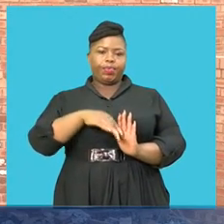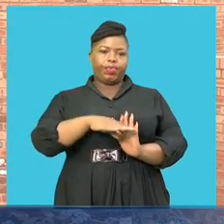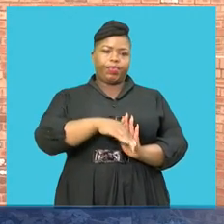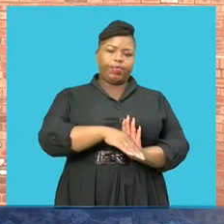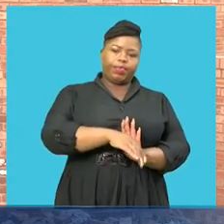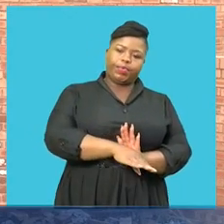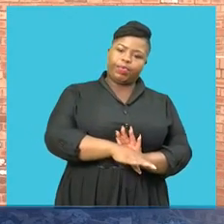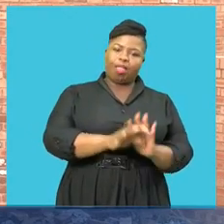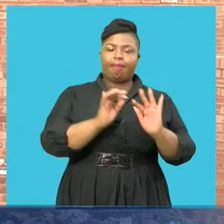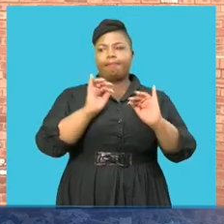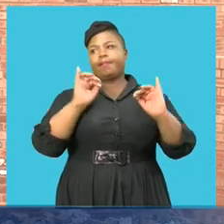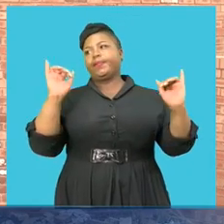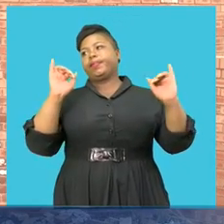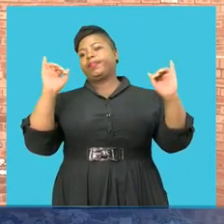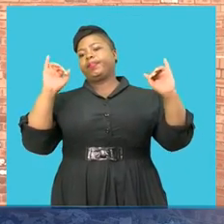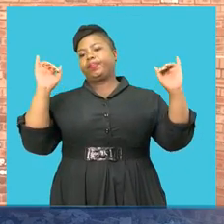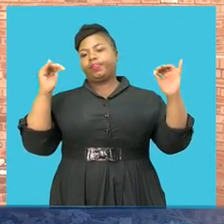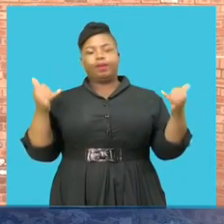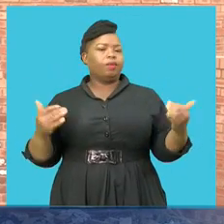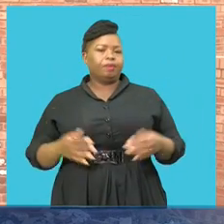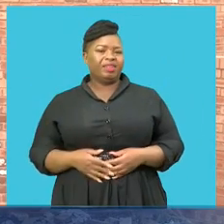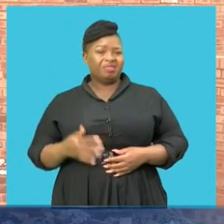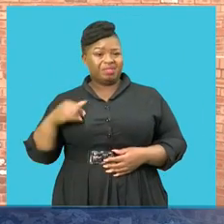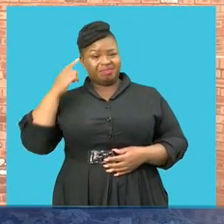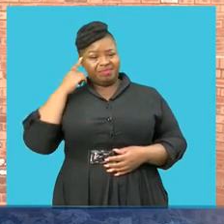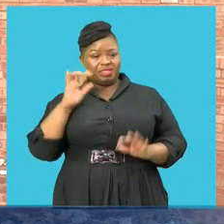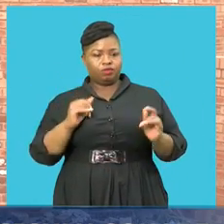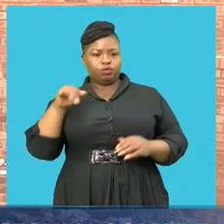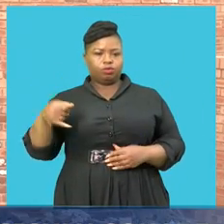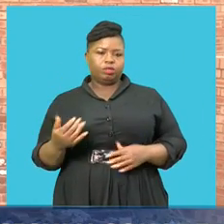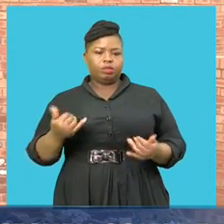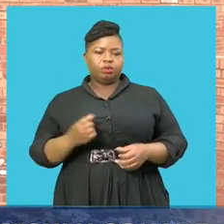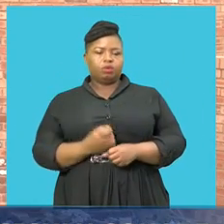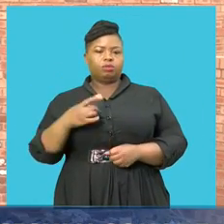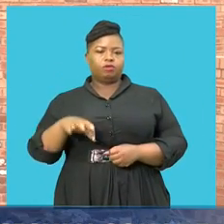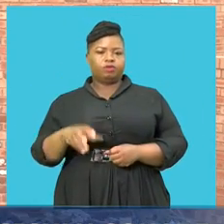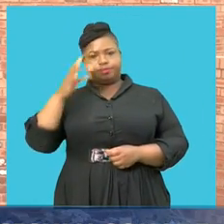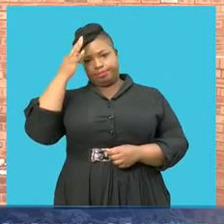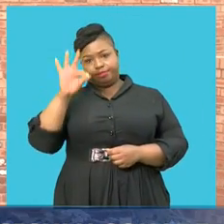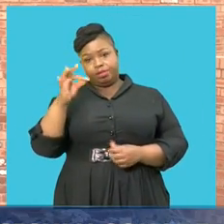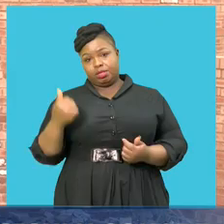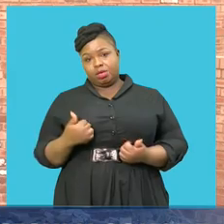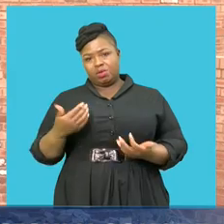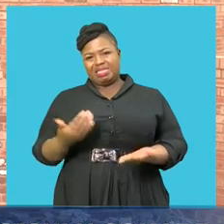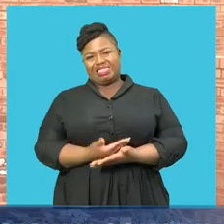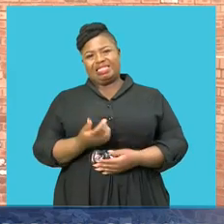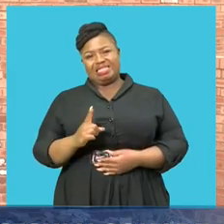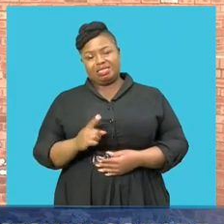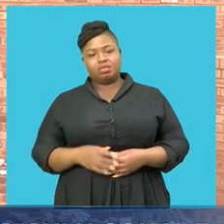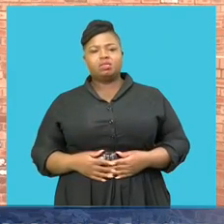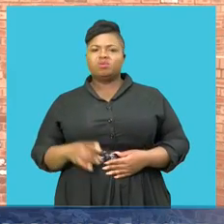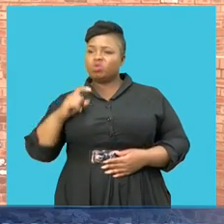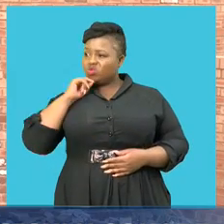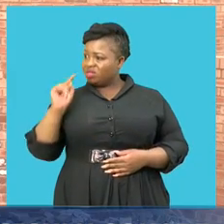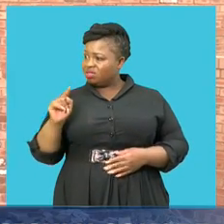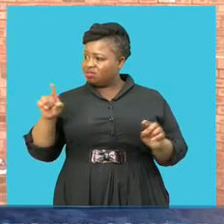from bad to worse. I think also what the city of Joburg and the Gauteng provincial government, what they are missing is to use